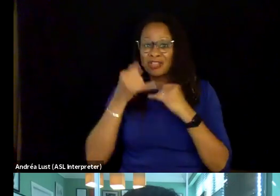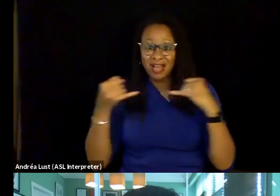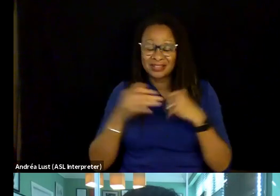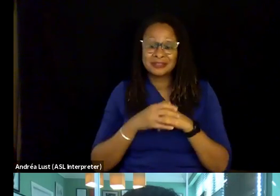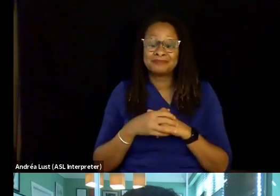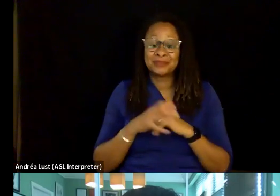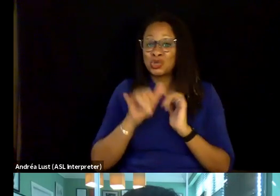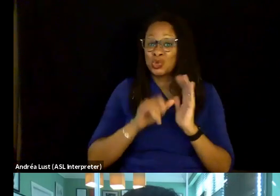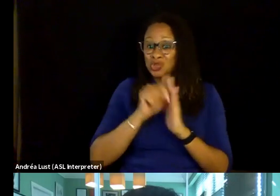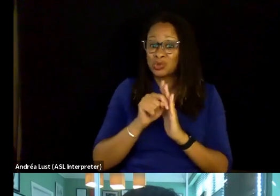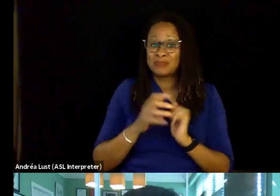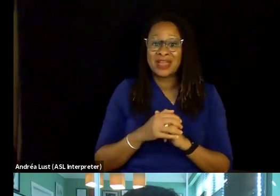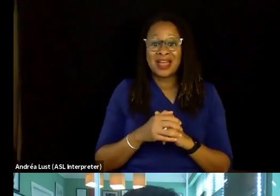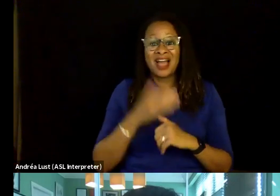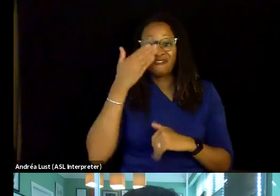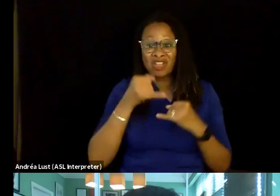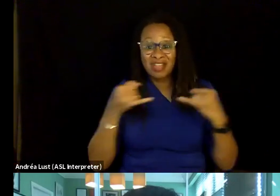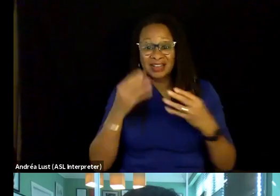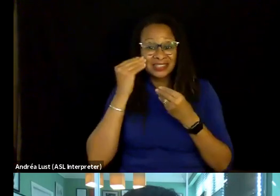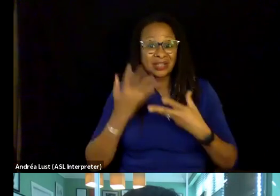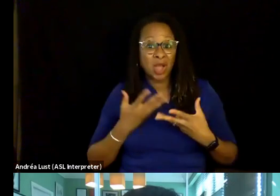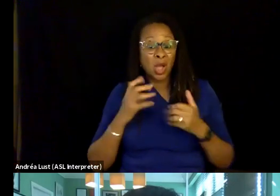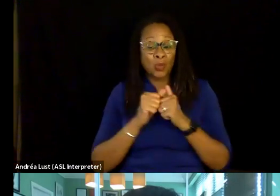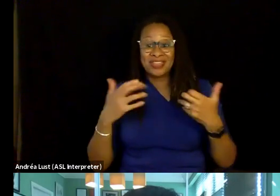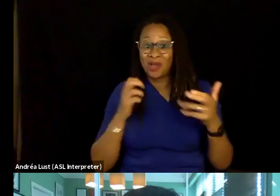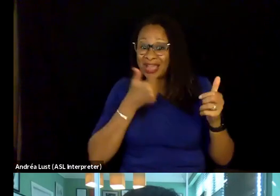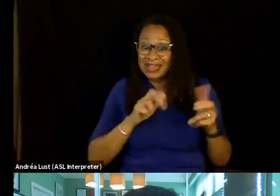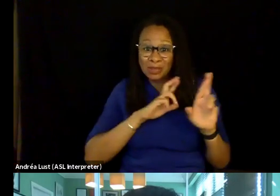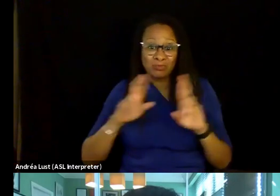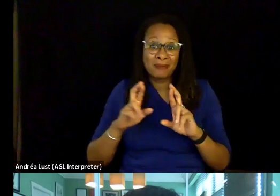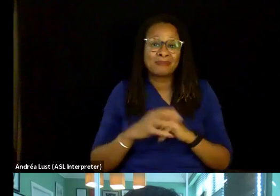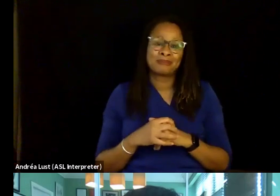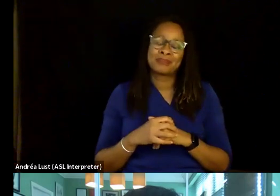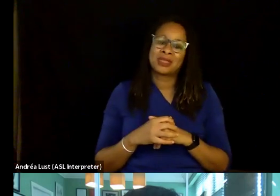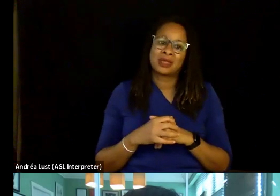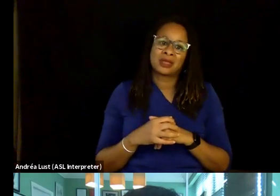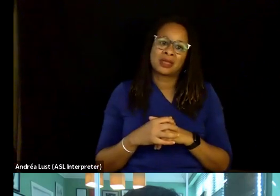channel. And Frontline was telling me, okay, without any preparation, without any